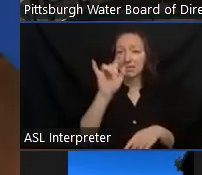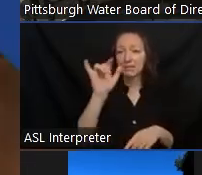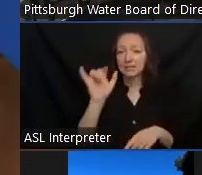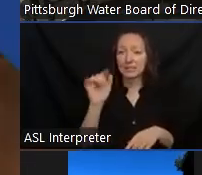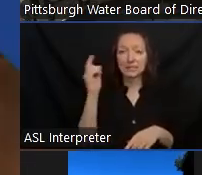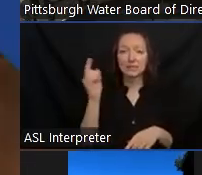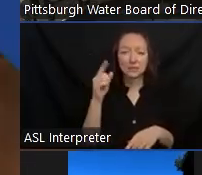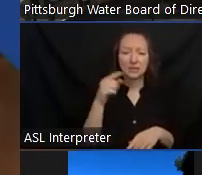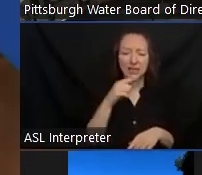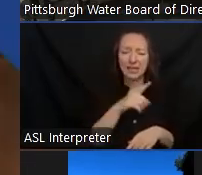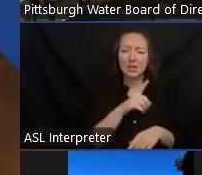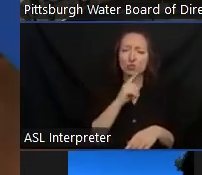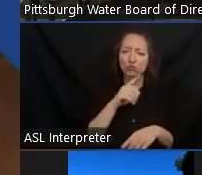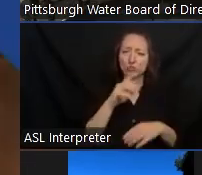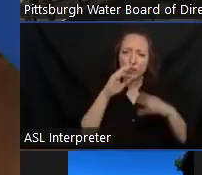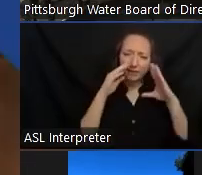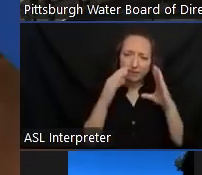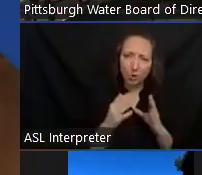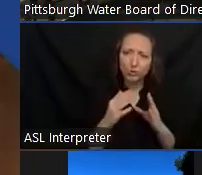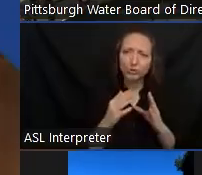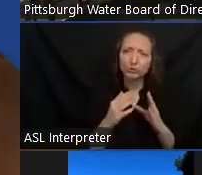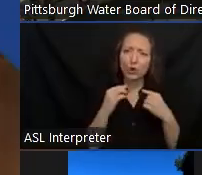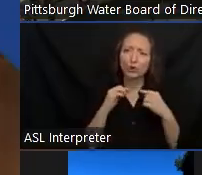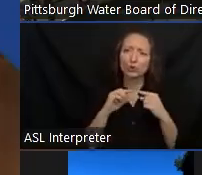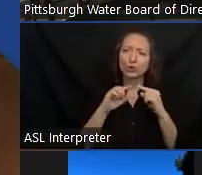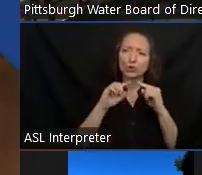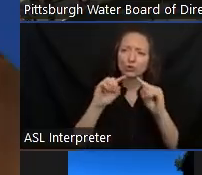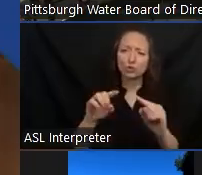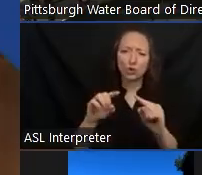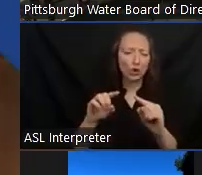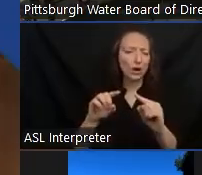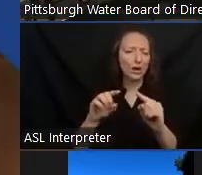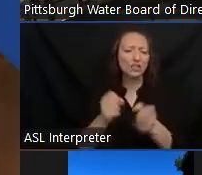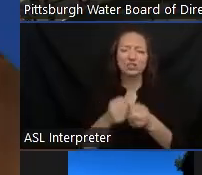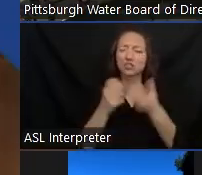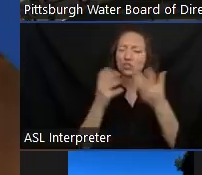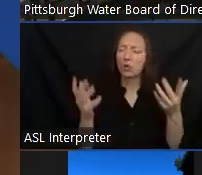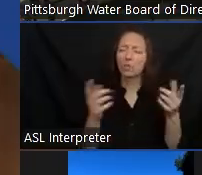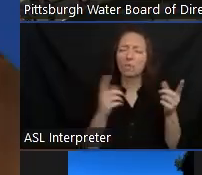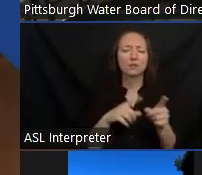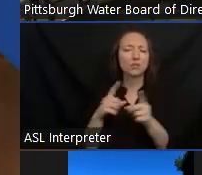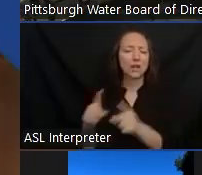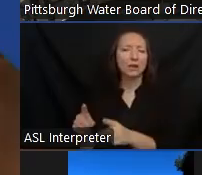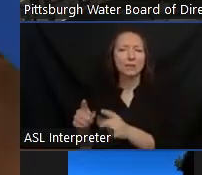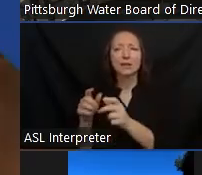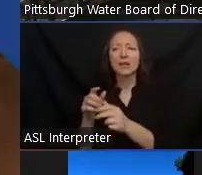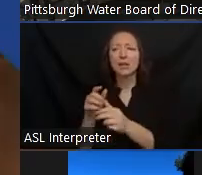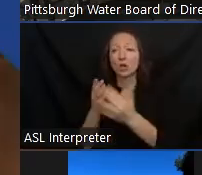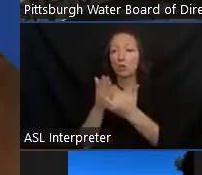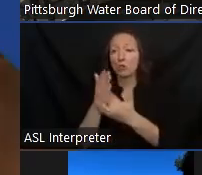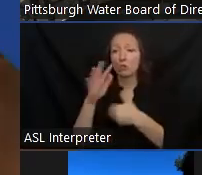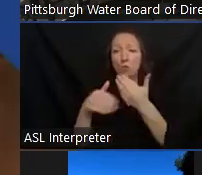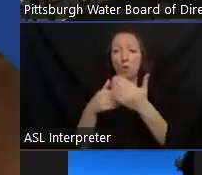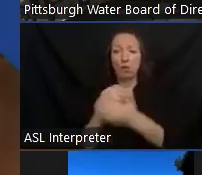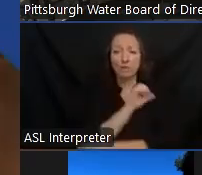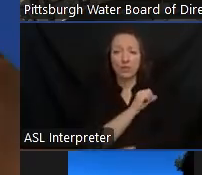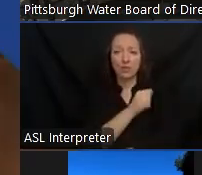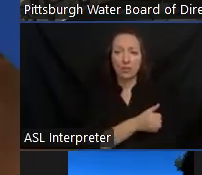was laser focused on in the midst of so much happening throughout the whole authority, was